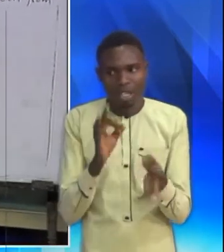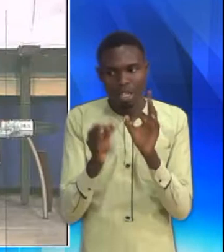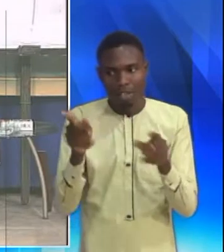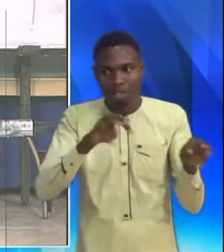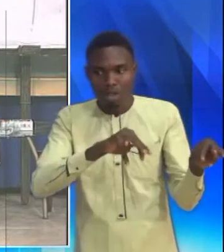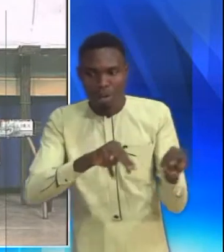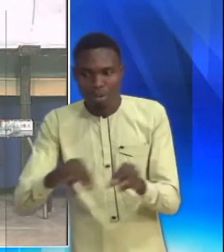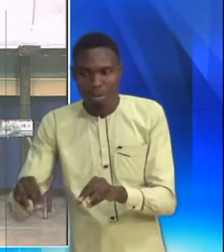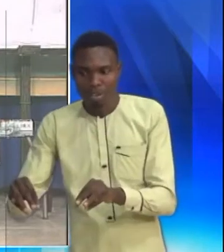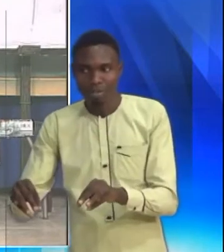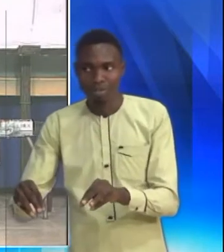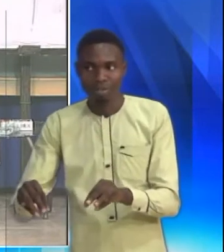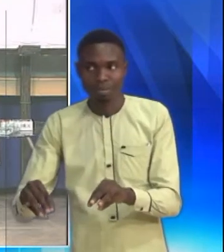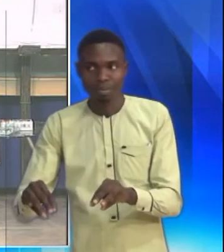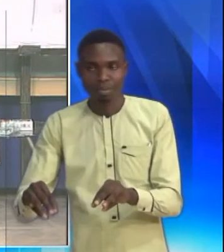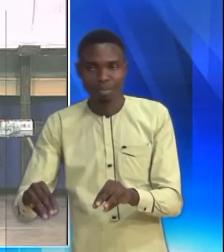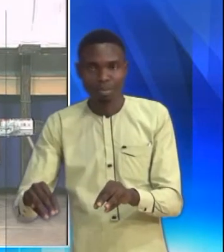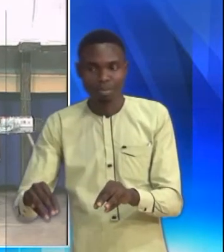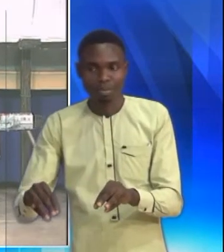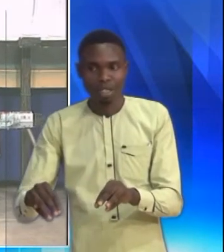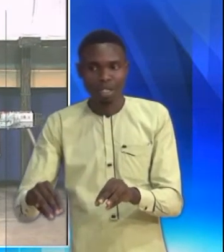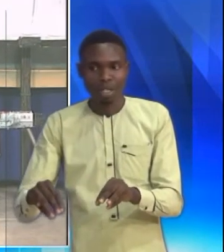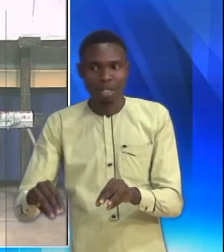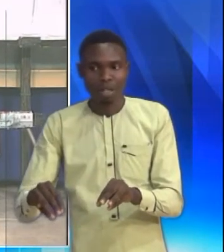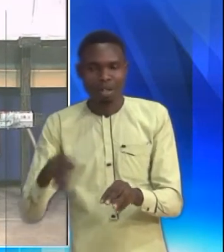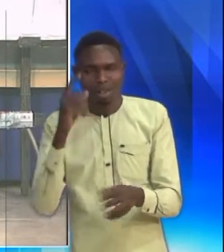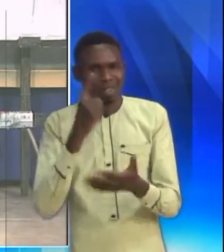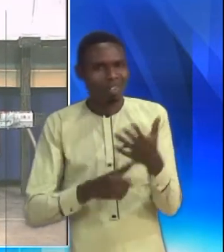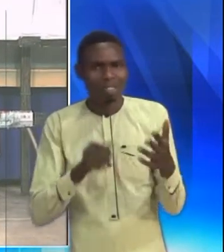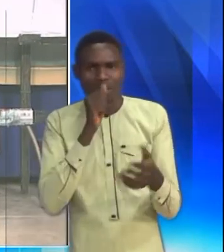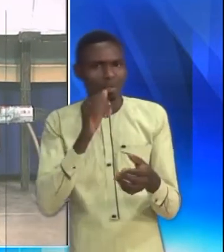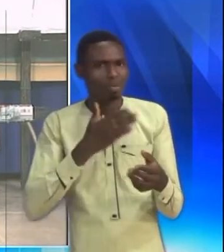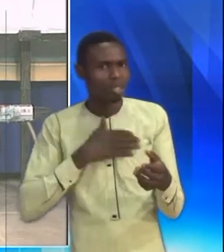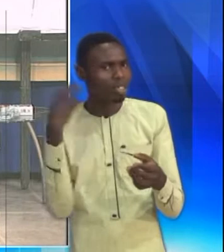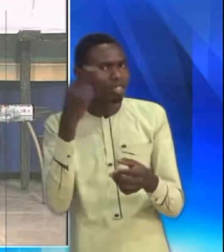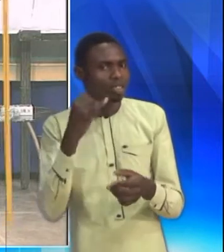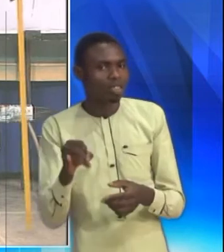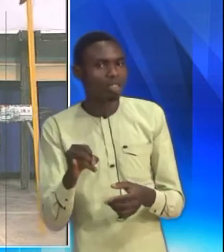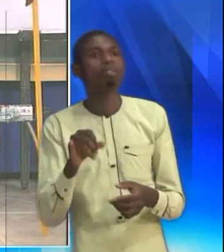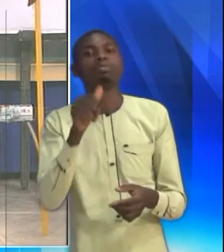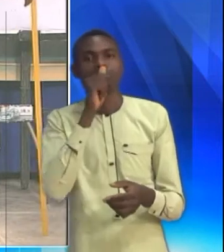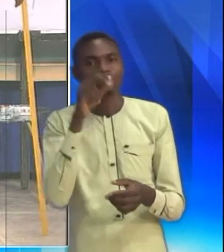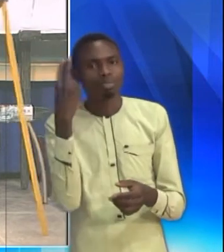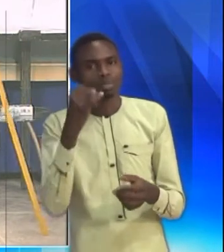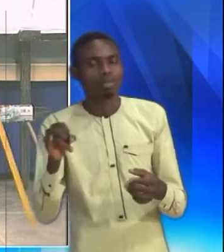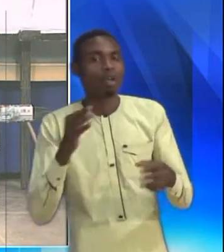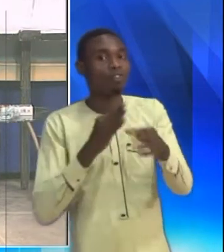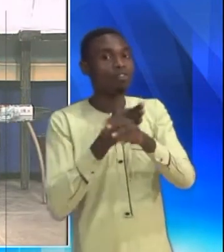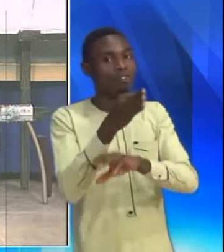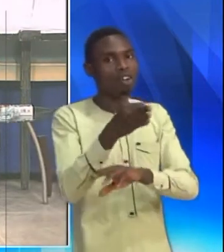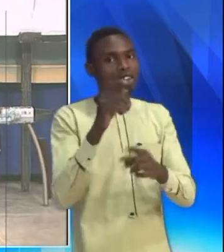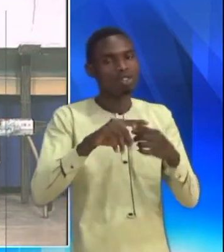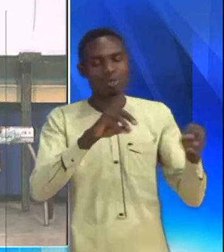position, what am I using? I'm using force, pushing force to move this object. And